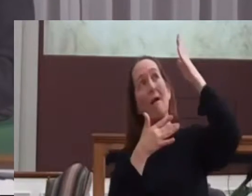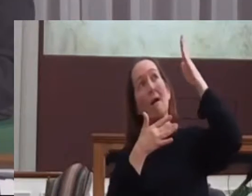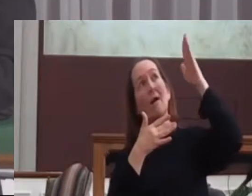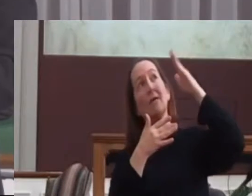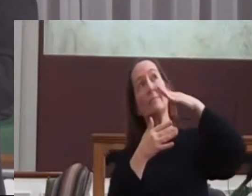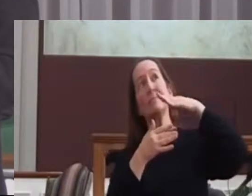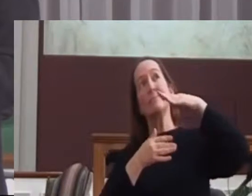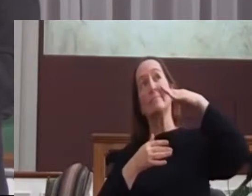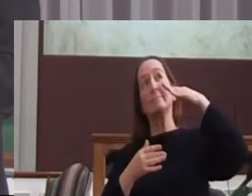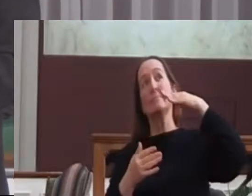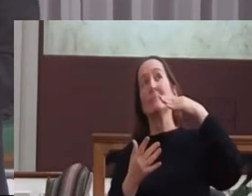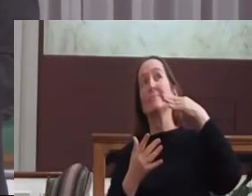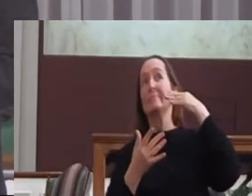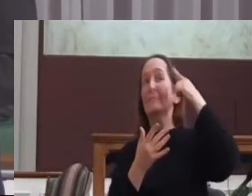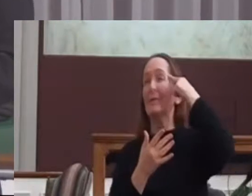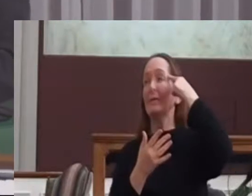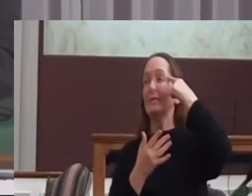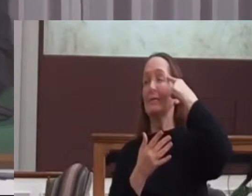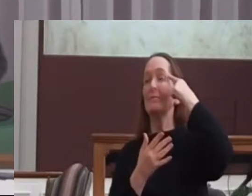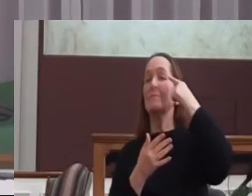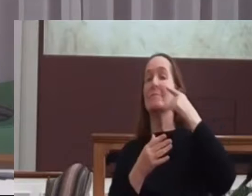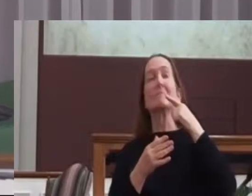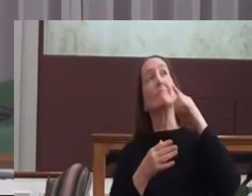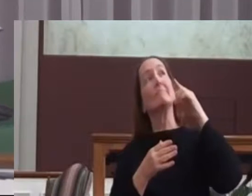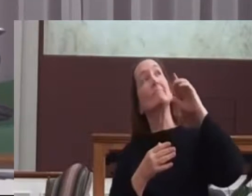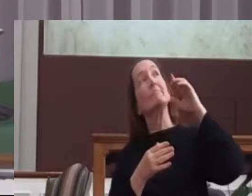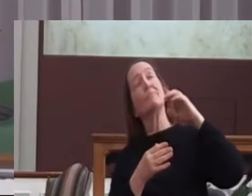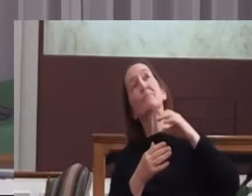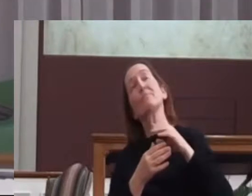Now, I know that's not a popular thing to say in our society today.